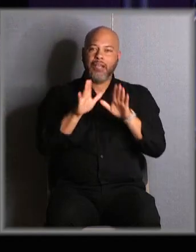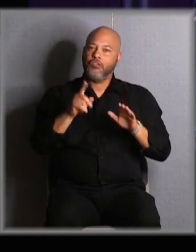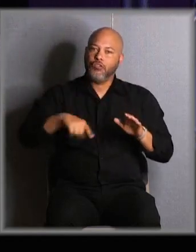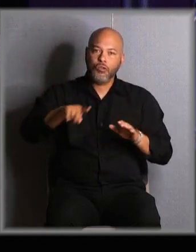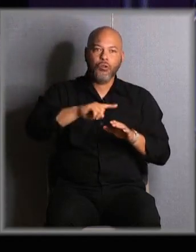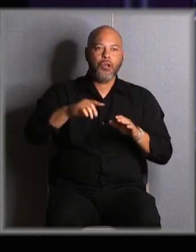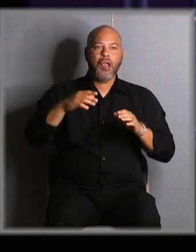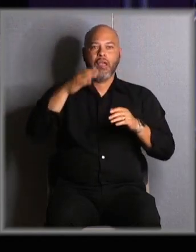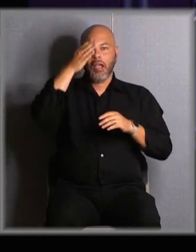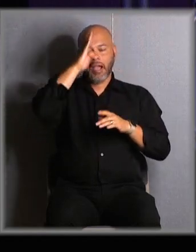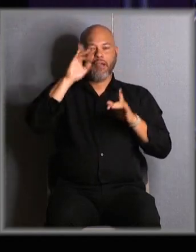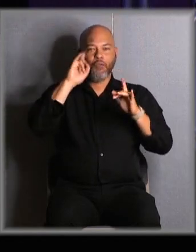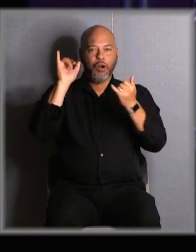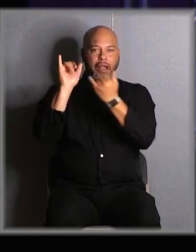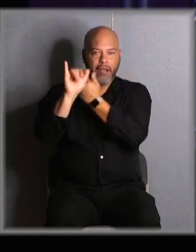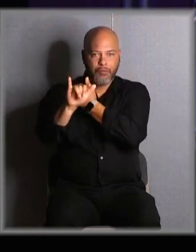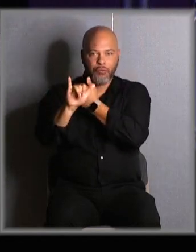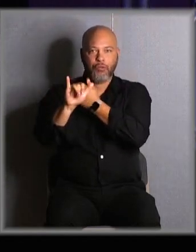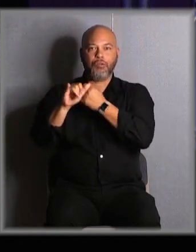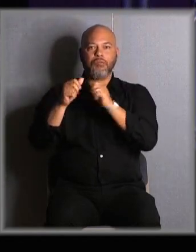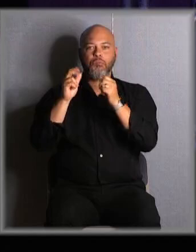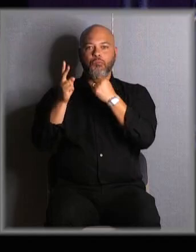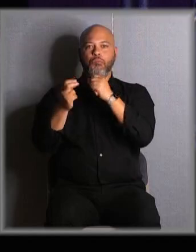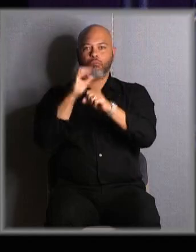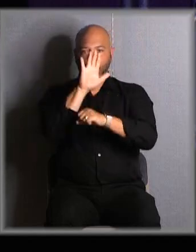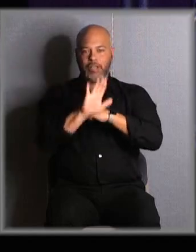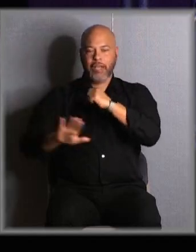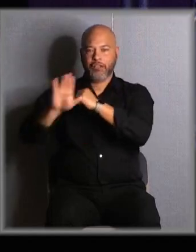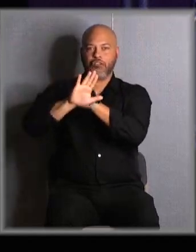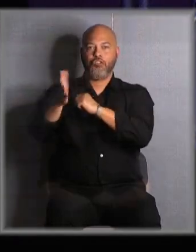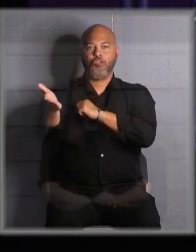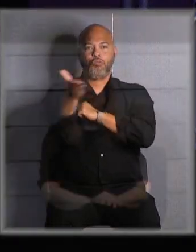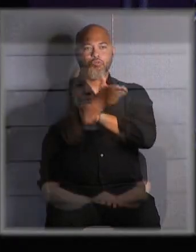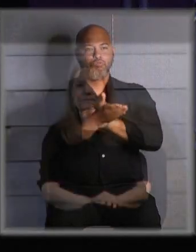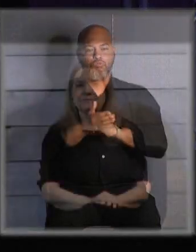May God forever keep you.